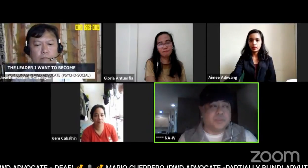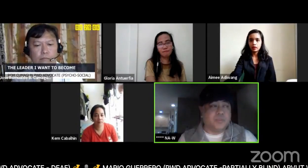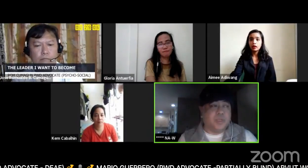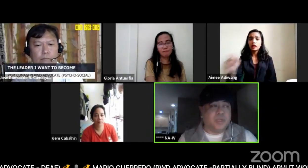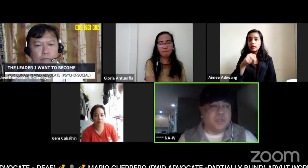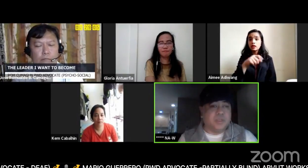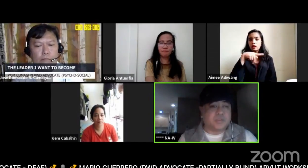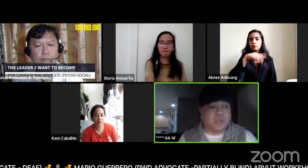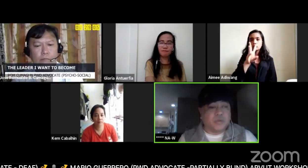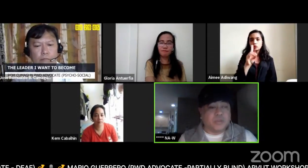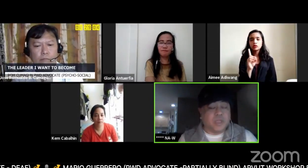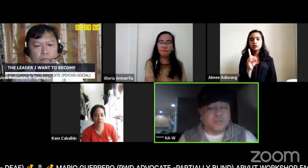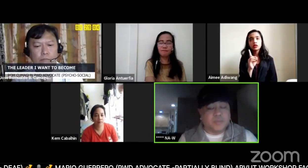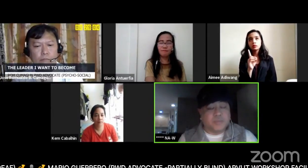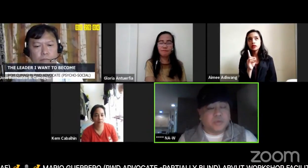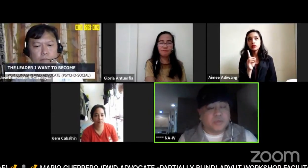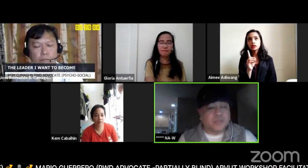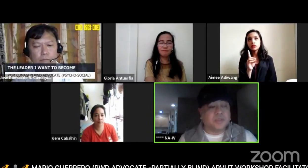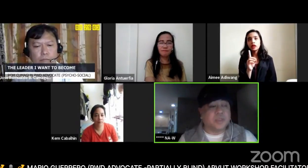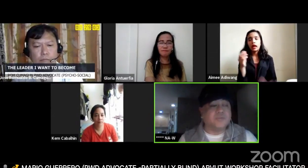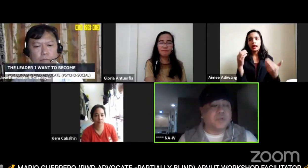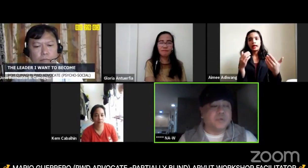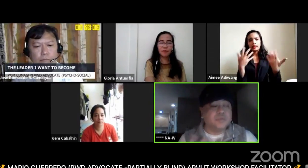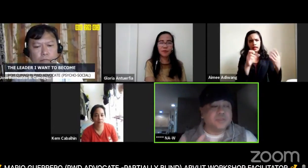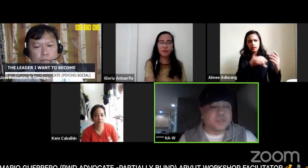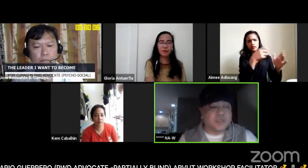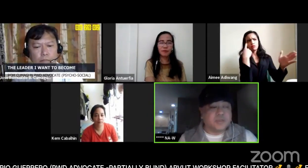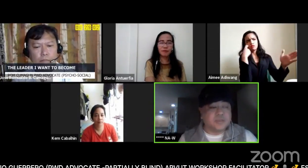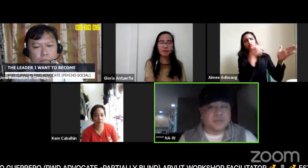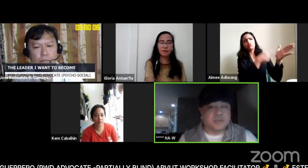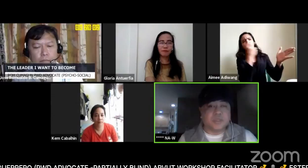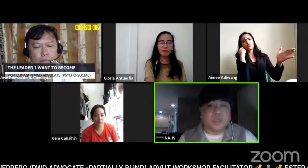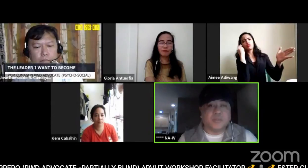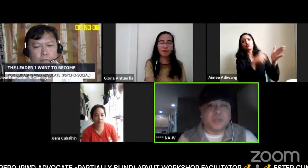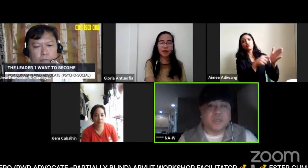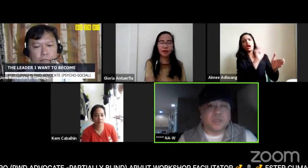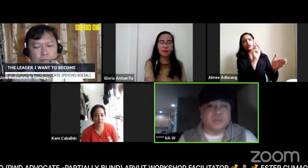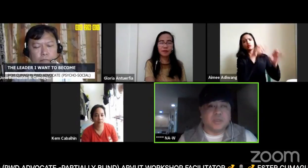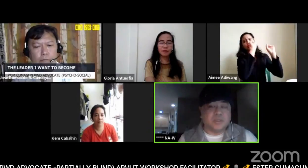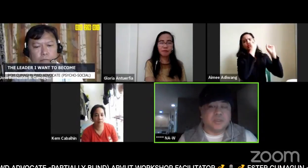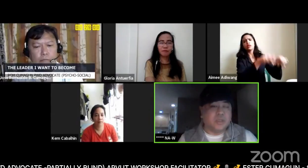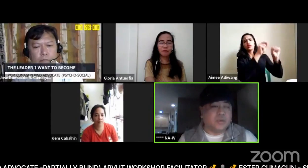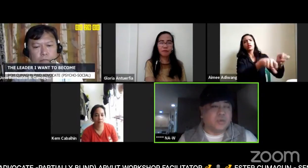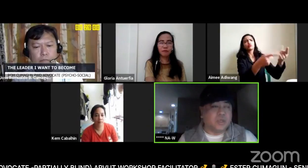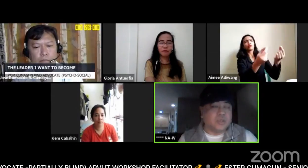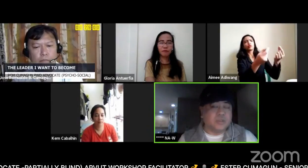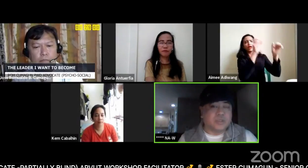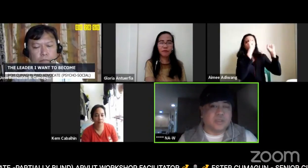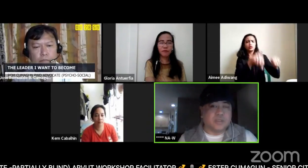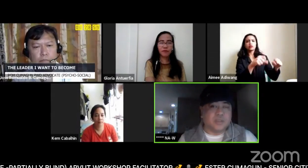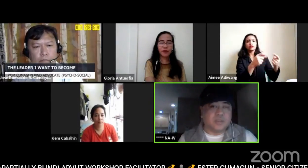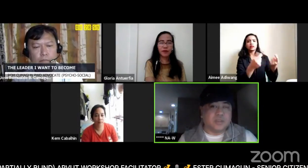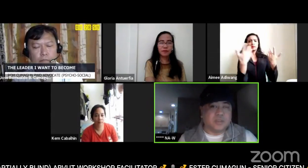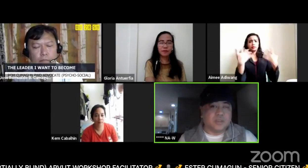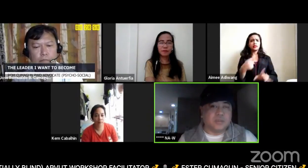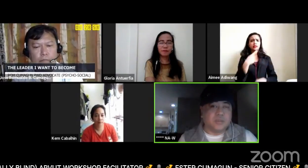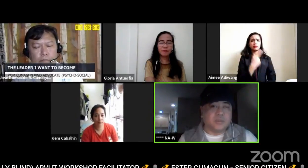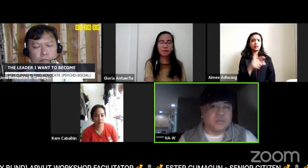persons with disabilities, help them recognize that they have their own strengths. Yung sinabi rin ni Gloria at